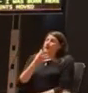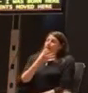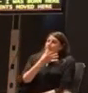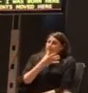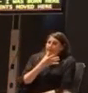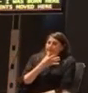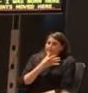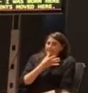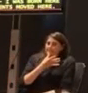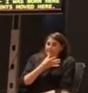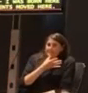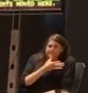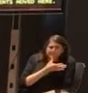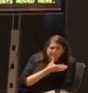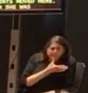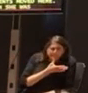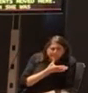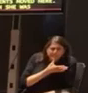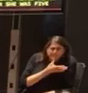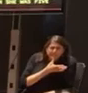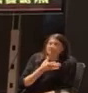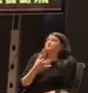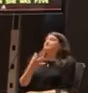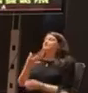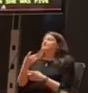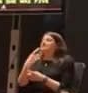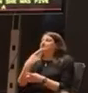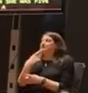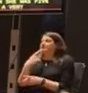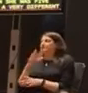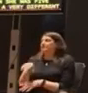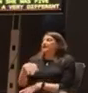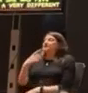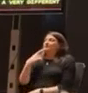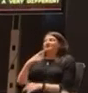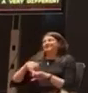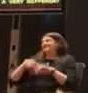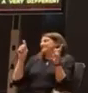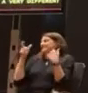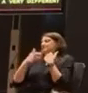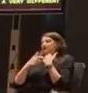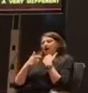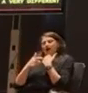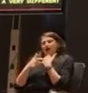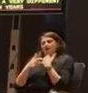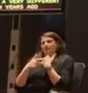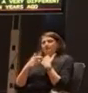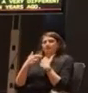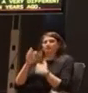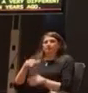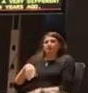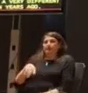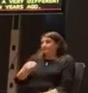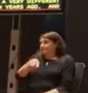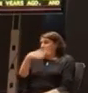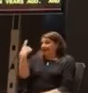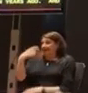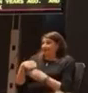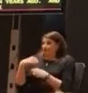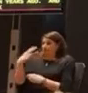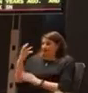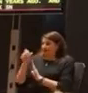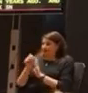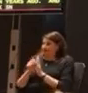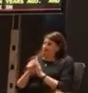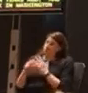was 5, and it was a very different time 70 years ago. And being Black in Washington State. So